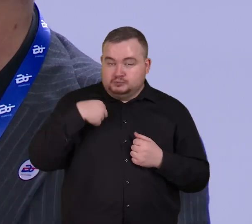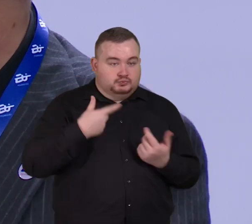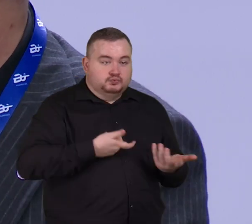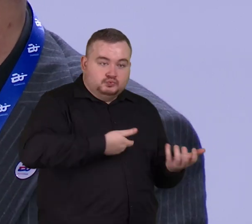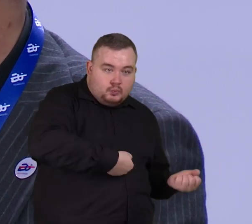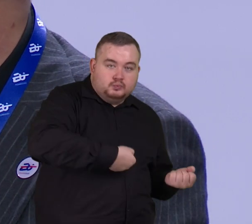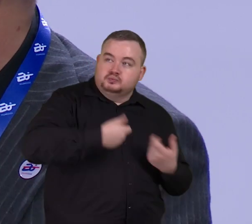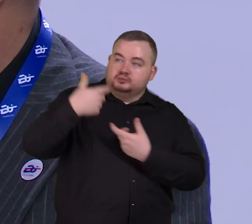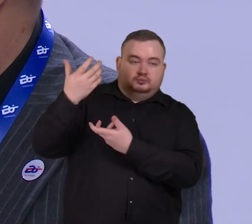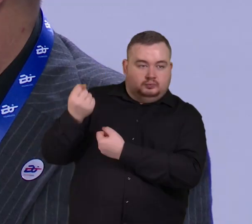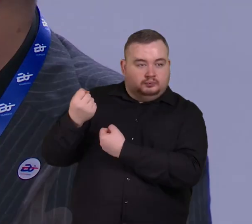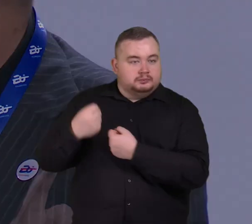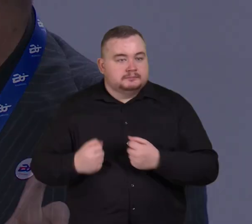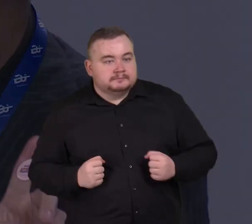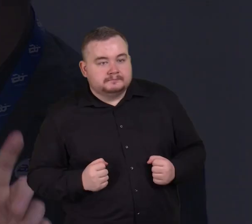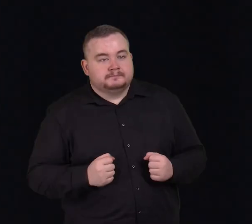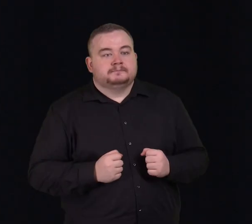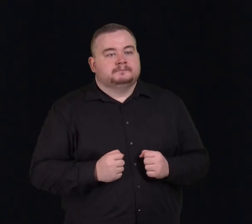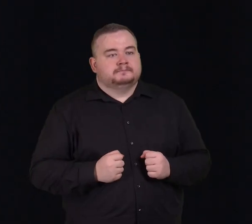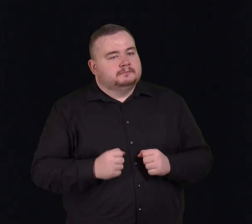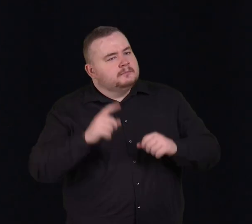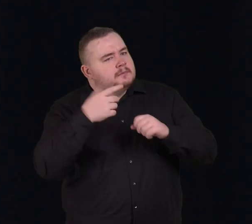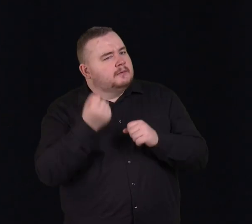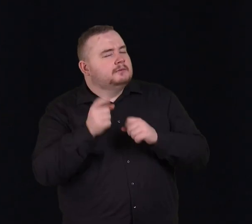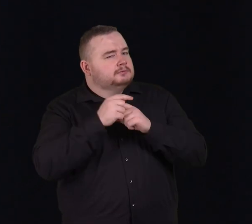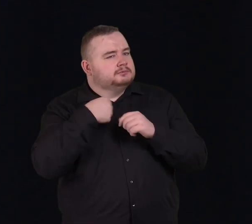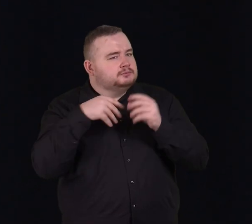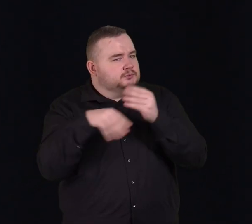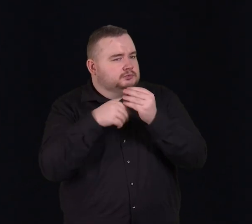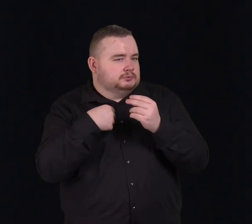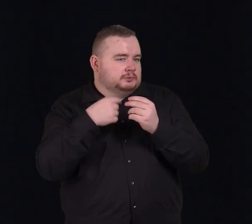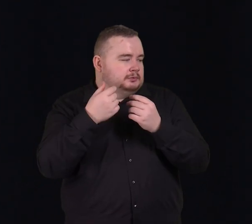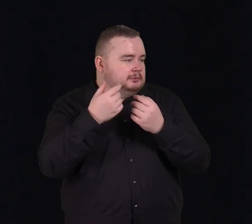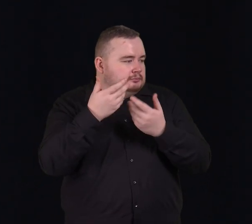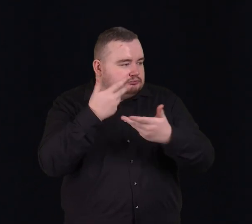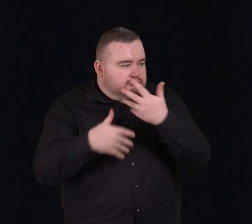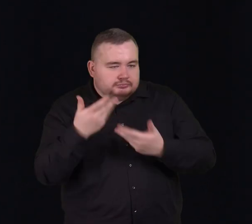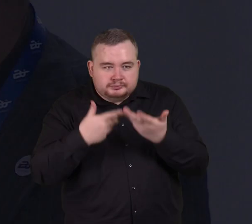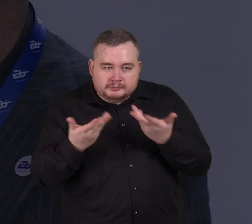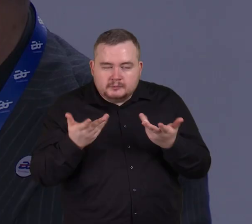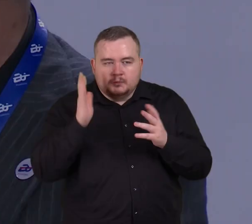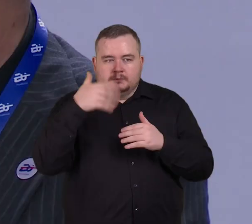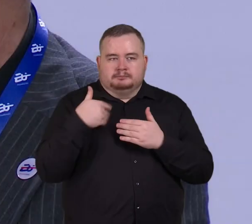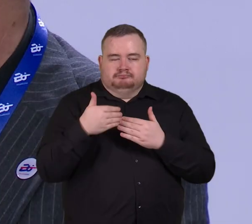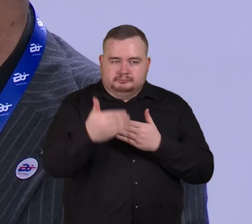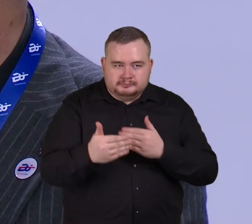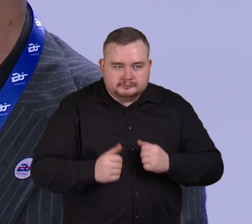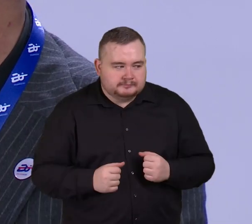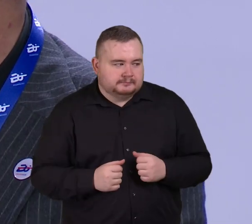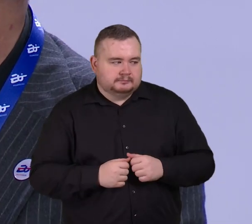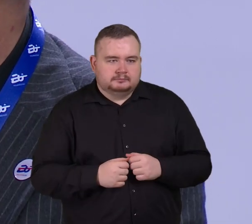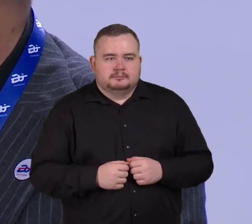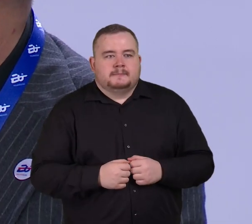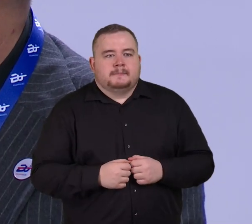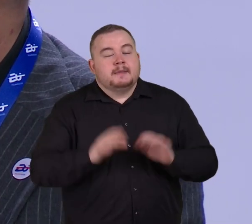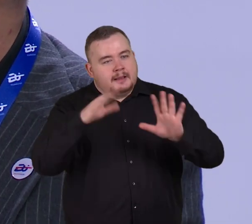join us, which shows that we are simply credible. Okay, I believe that you also wanted to mention challenges. Yes,